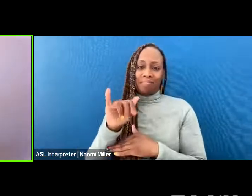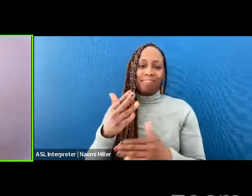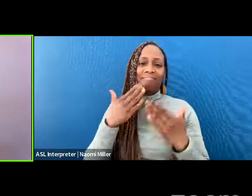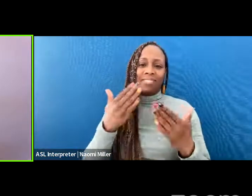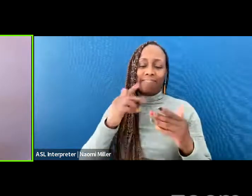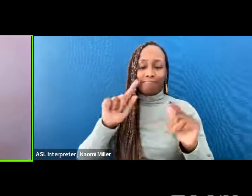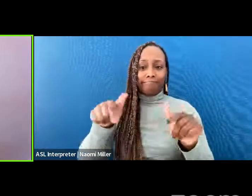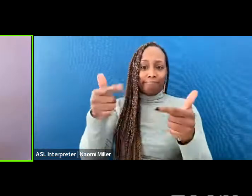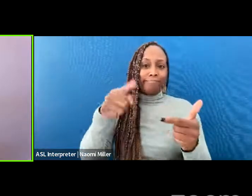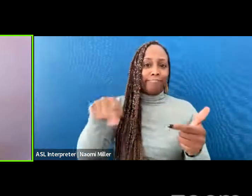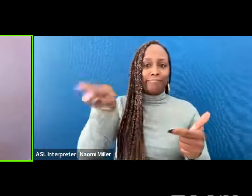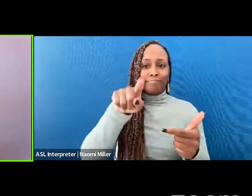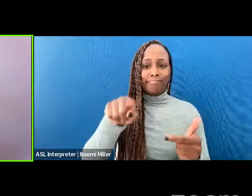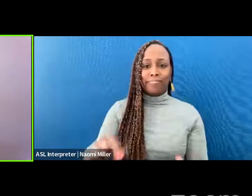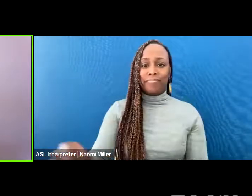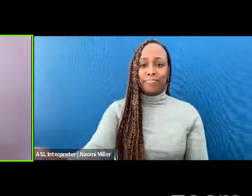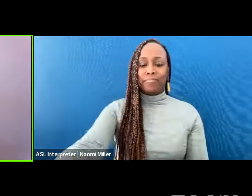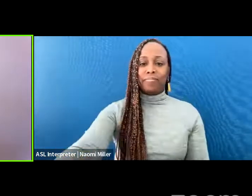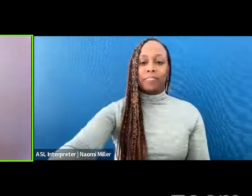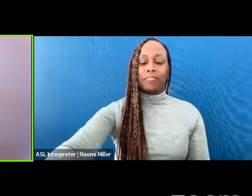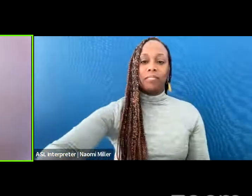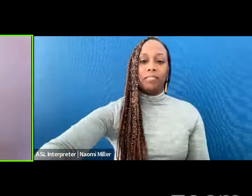you all.